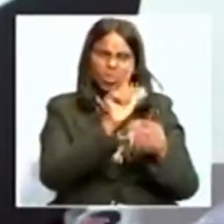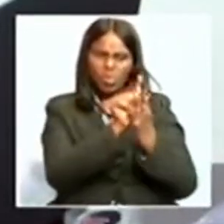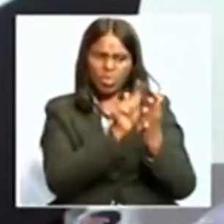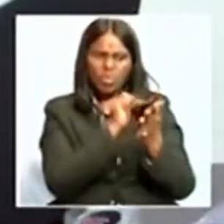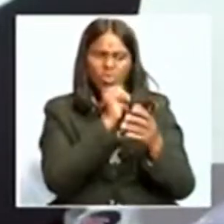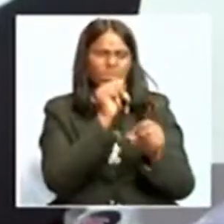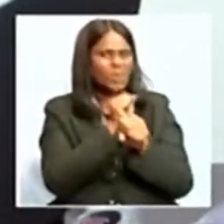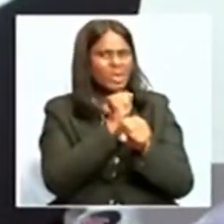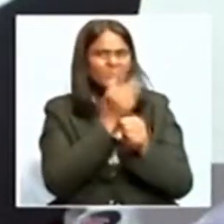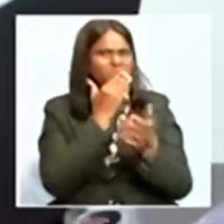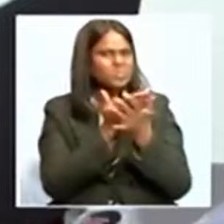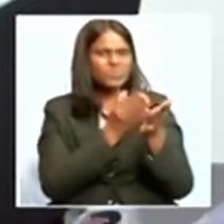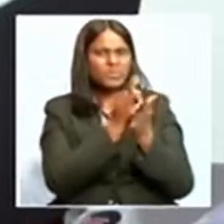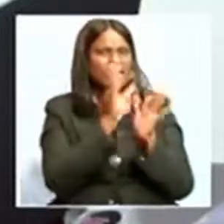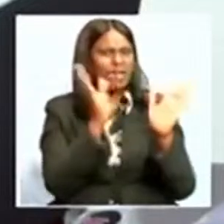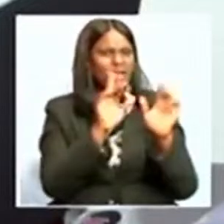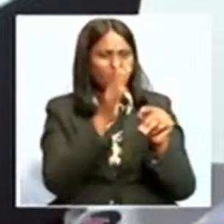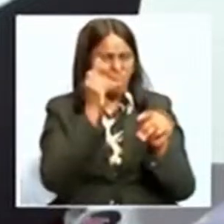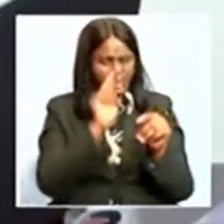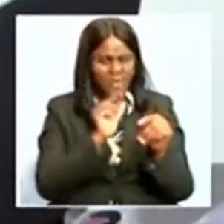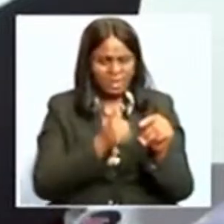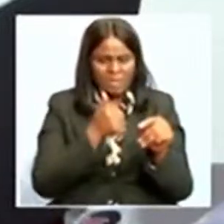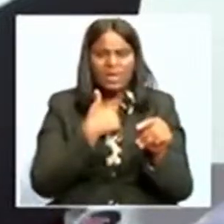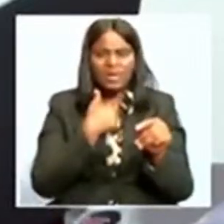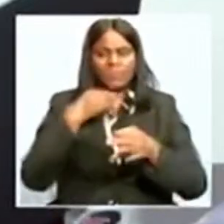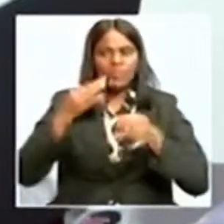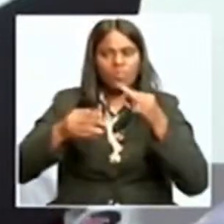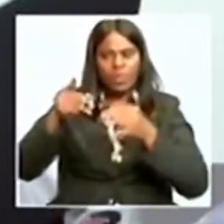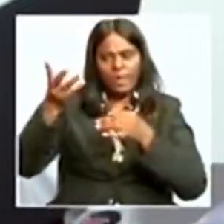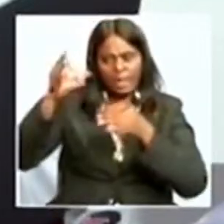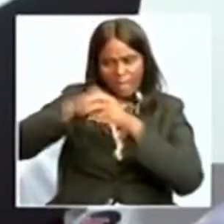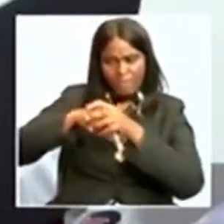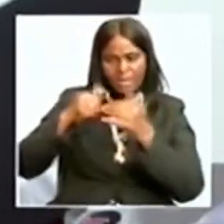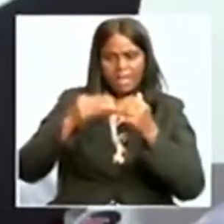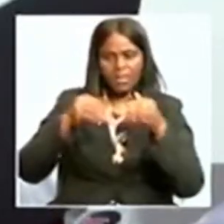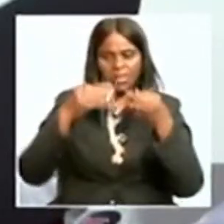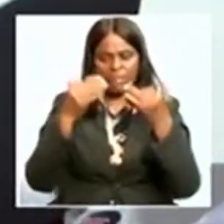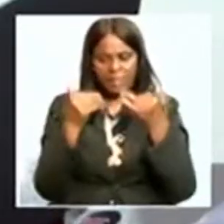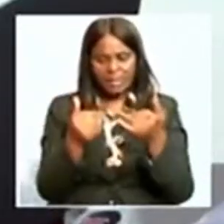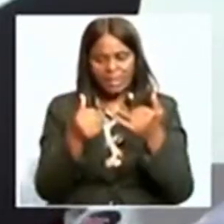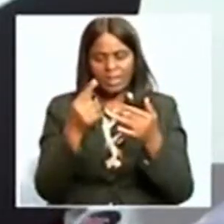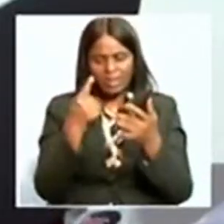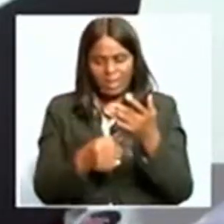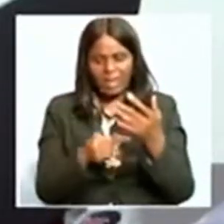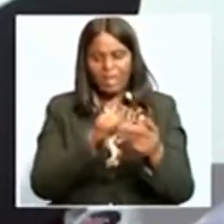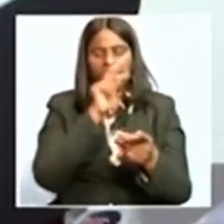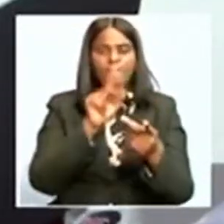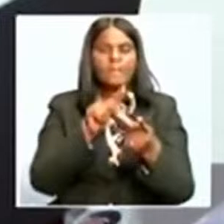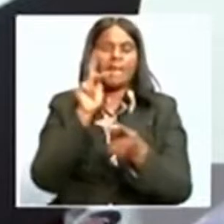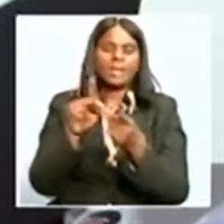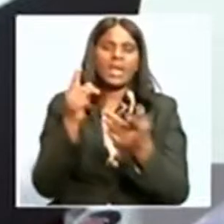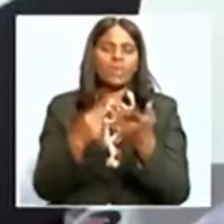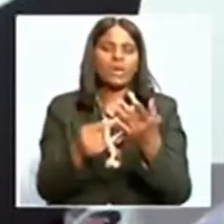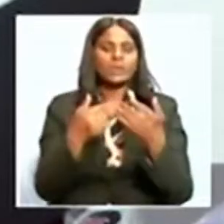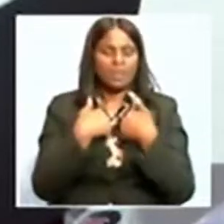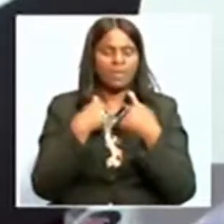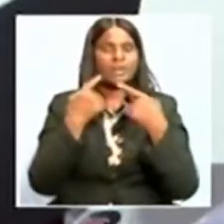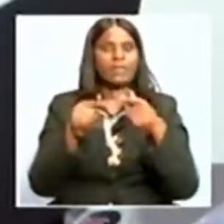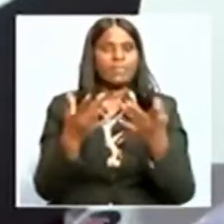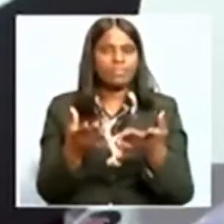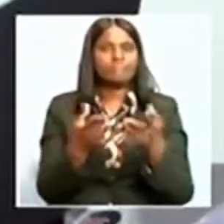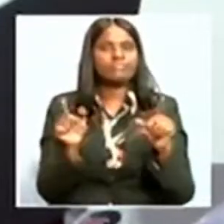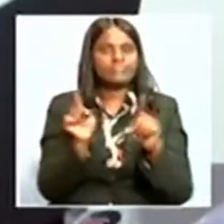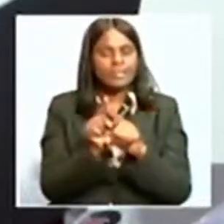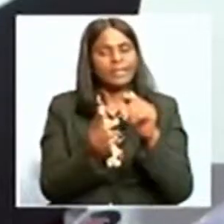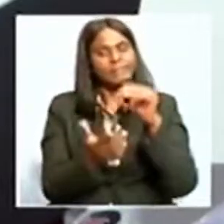not done in good faith. And this is why we said that the courts will come in now to give what exactly happened,